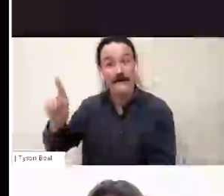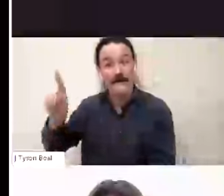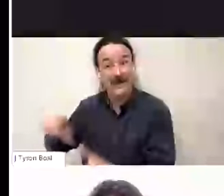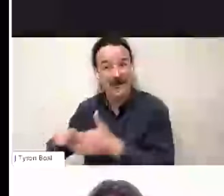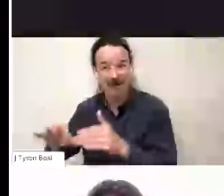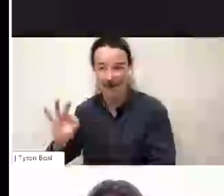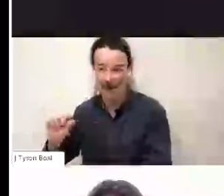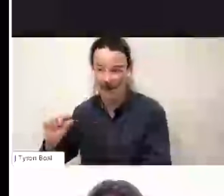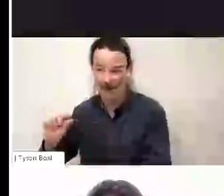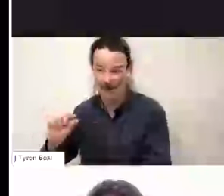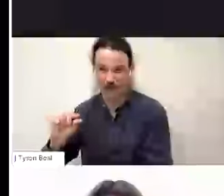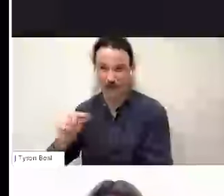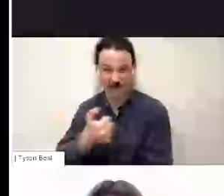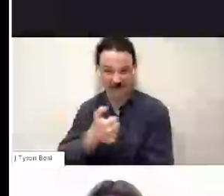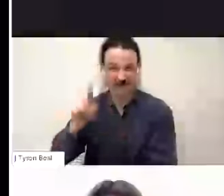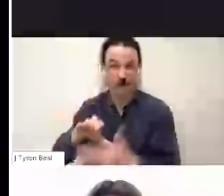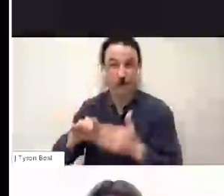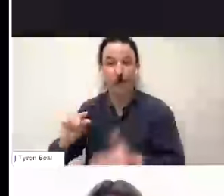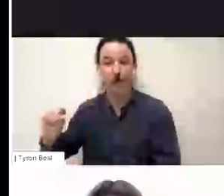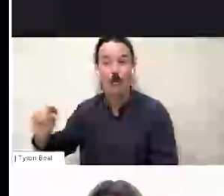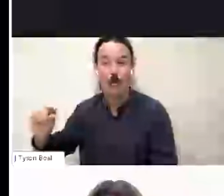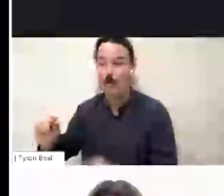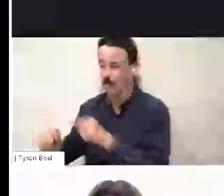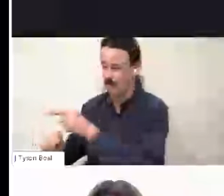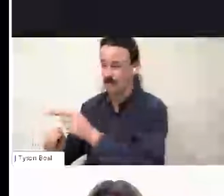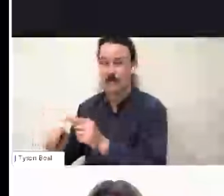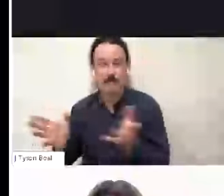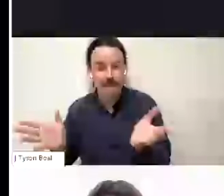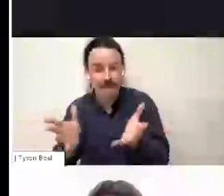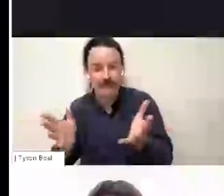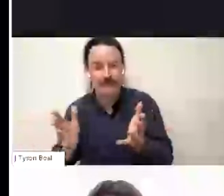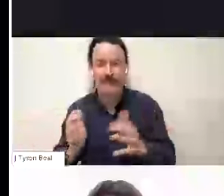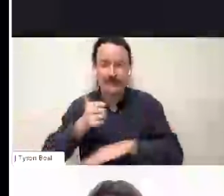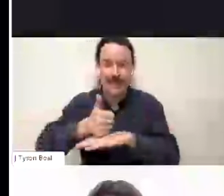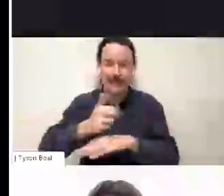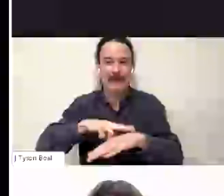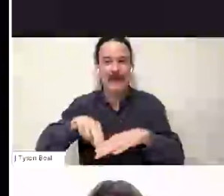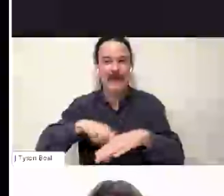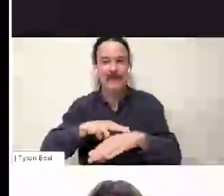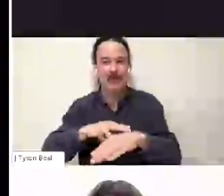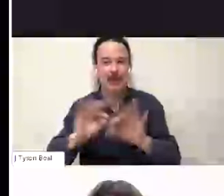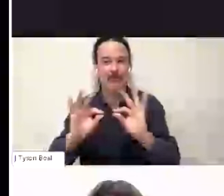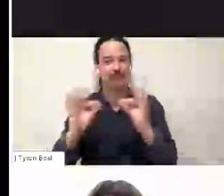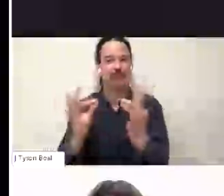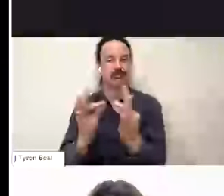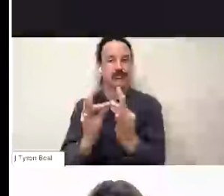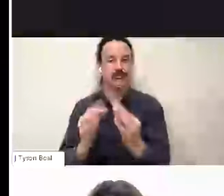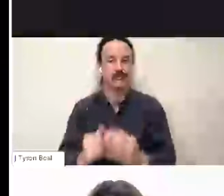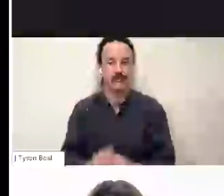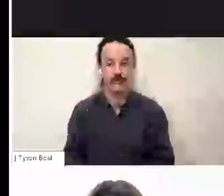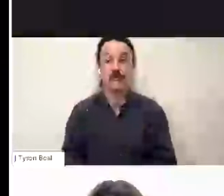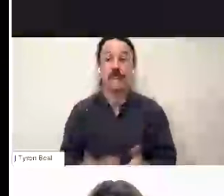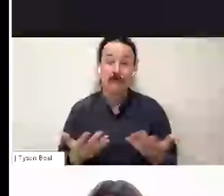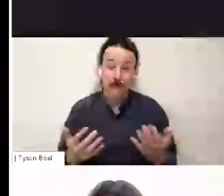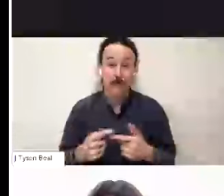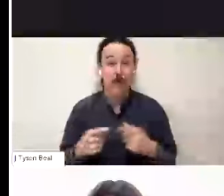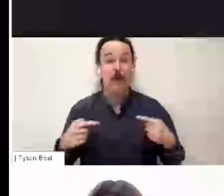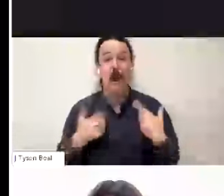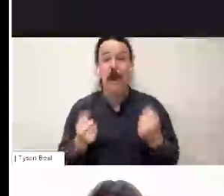$60,000, to grow the national body. And we did that by holding a couple of meetings